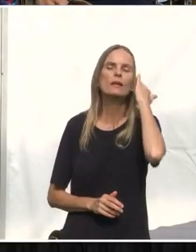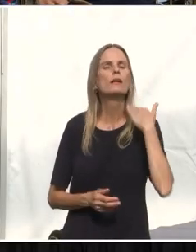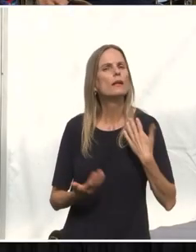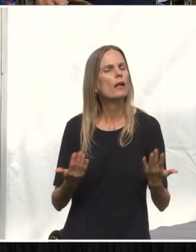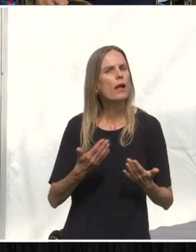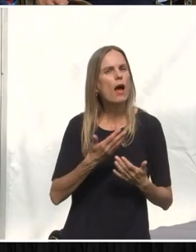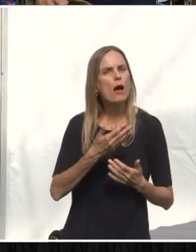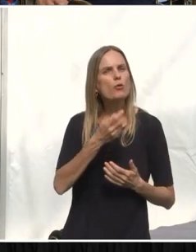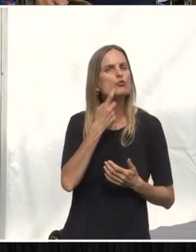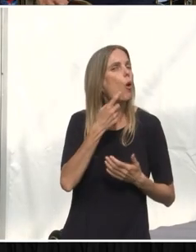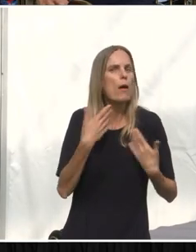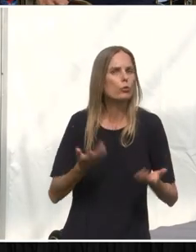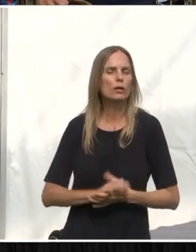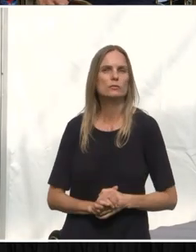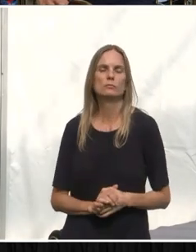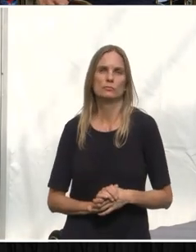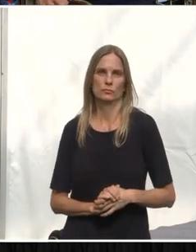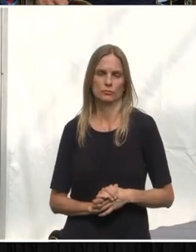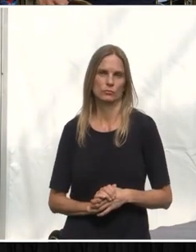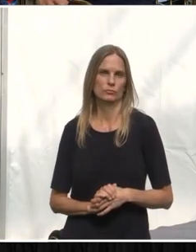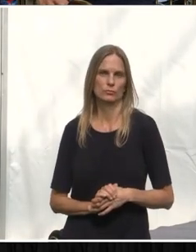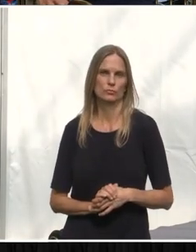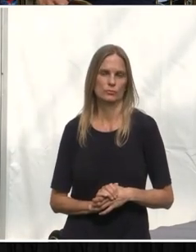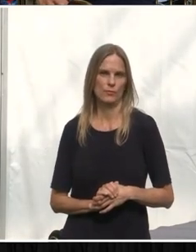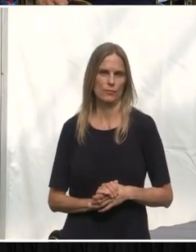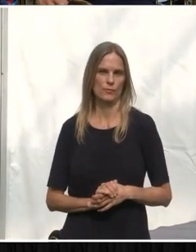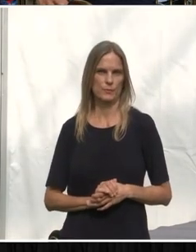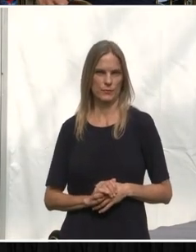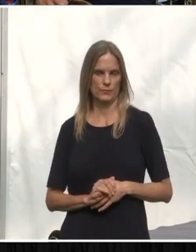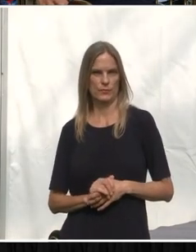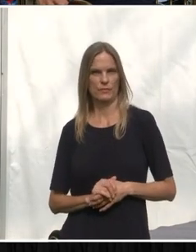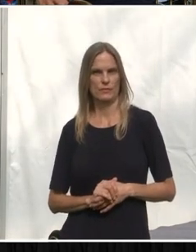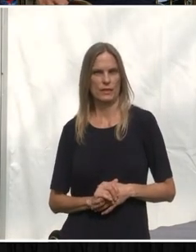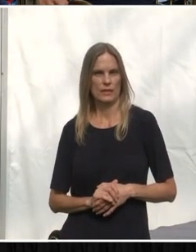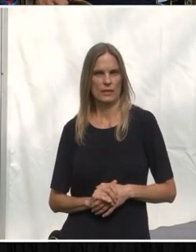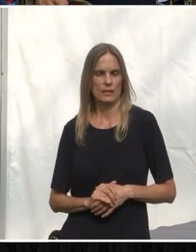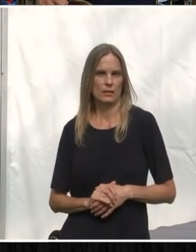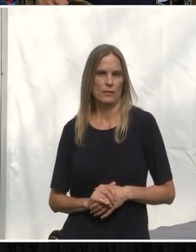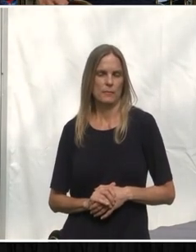Nordics, in Finland? Well, when we think about this, well, we've been